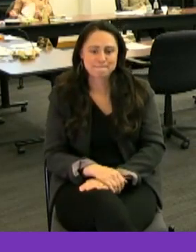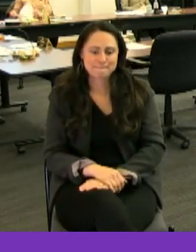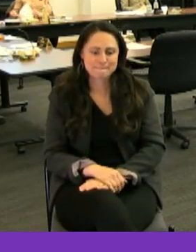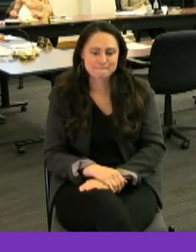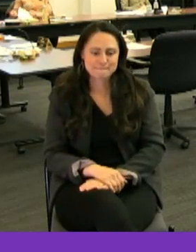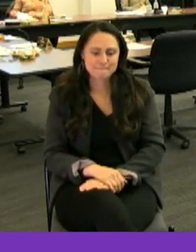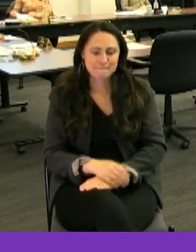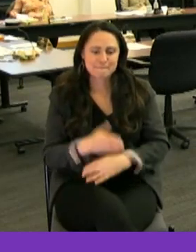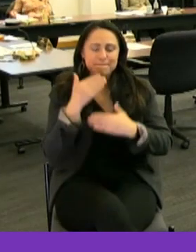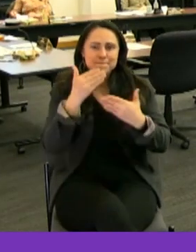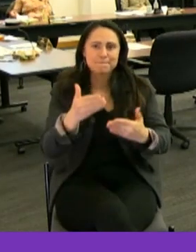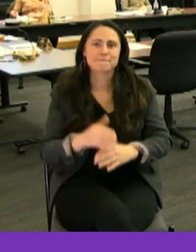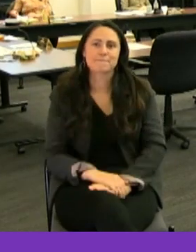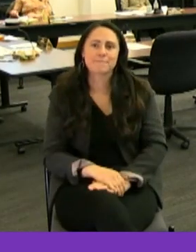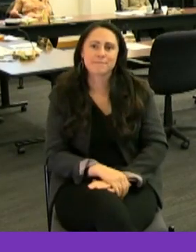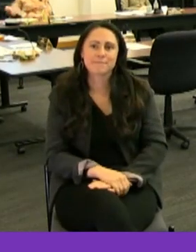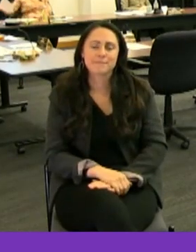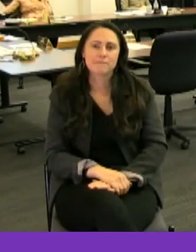Thank you.